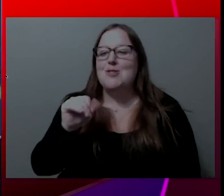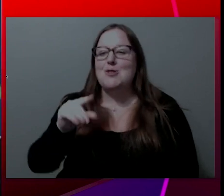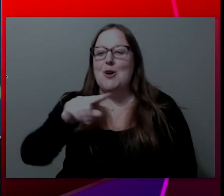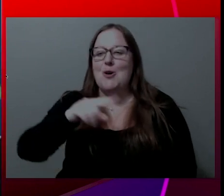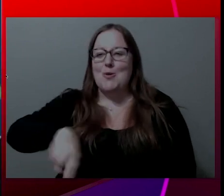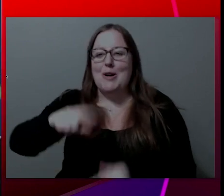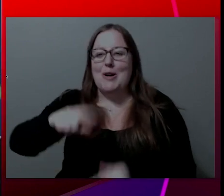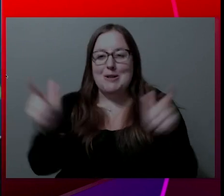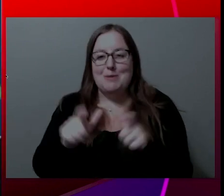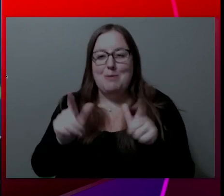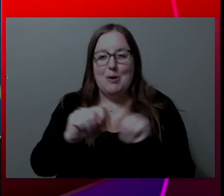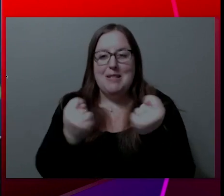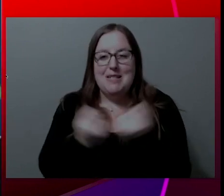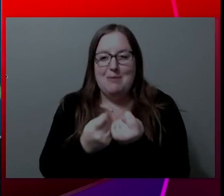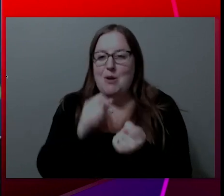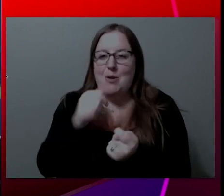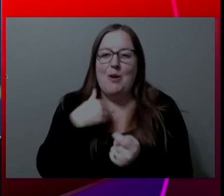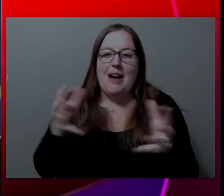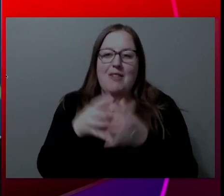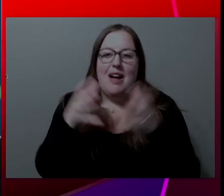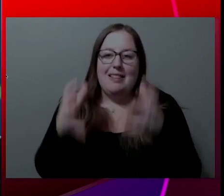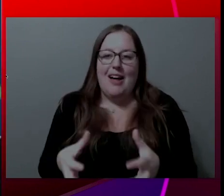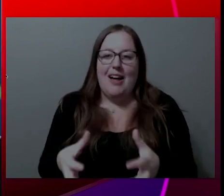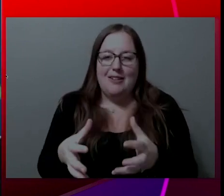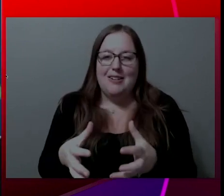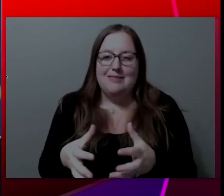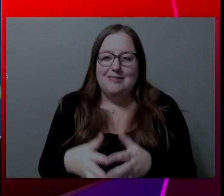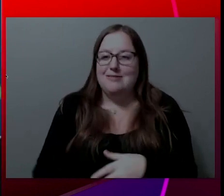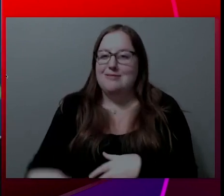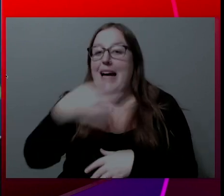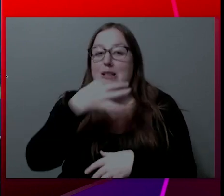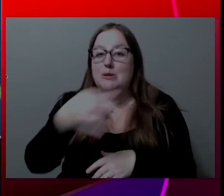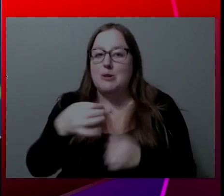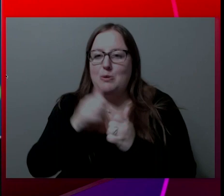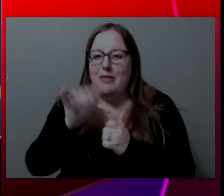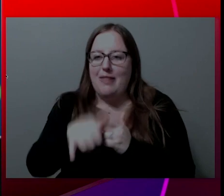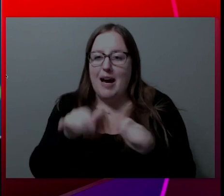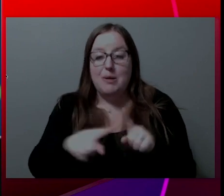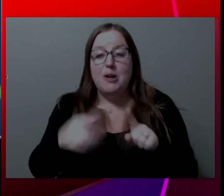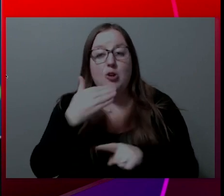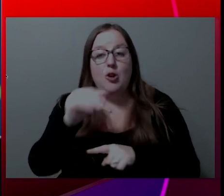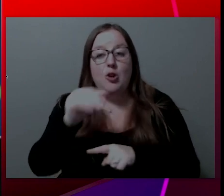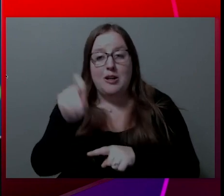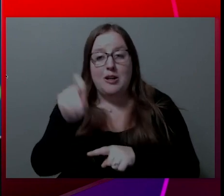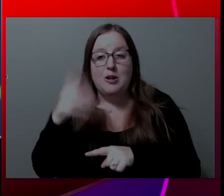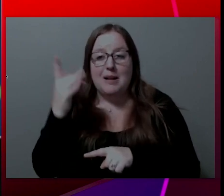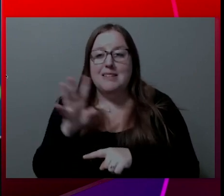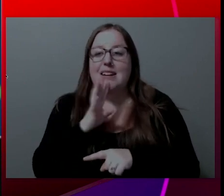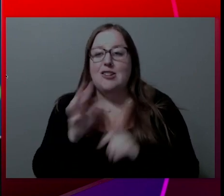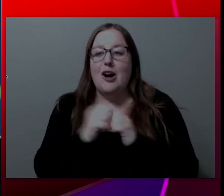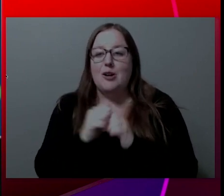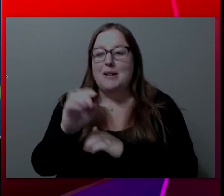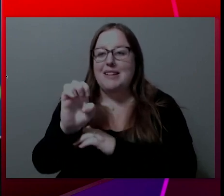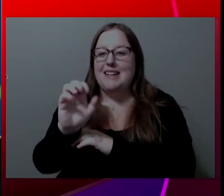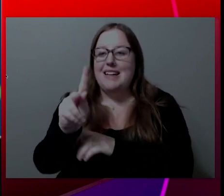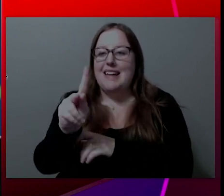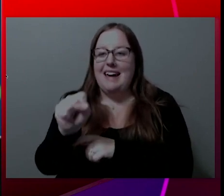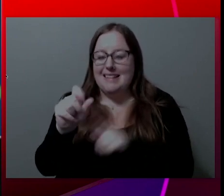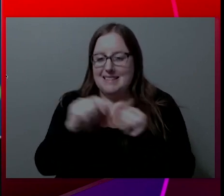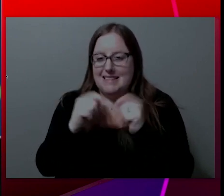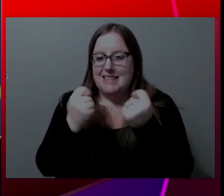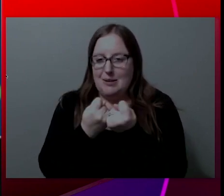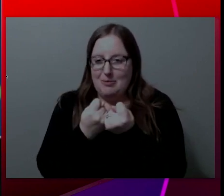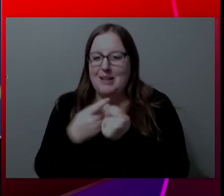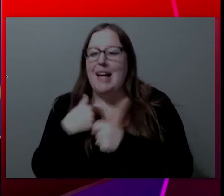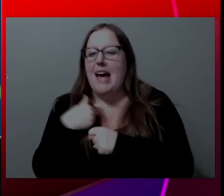small team. We don't have a lot of Kubernetes experts, though. Fantastic question, because I just spoke with the EKS team, and I'm